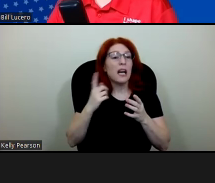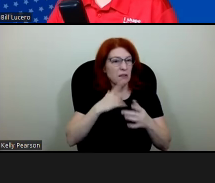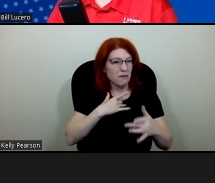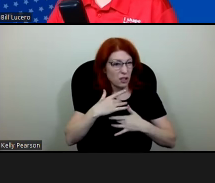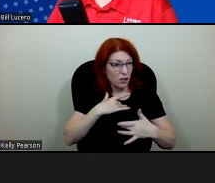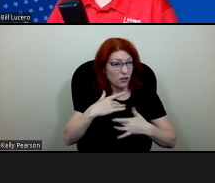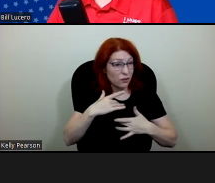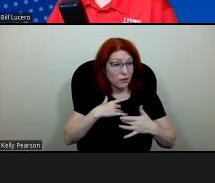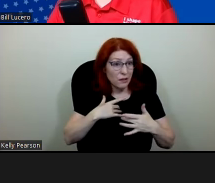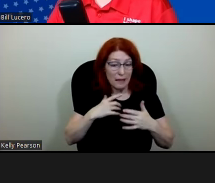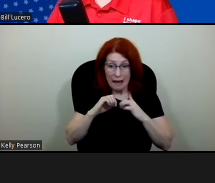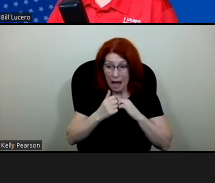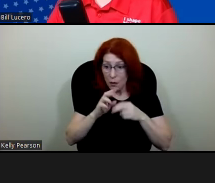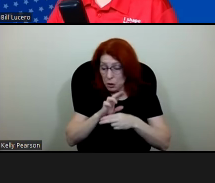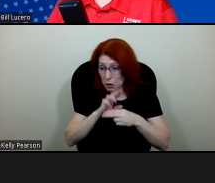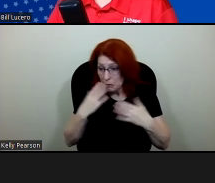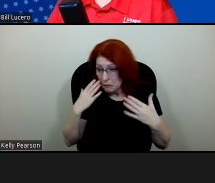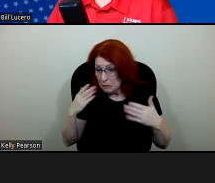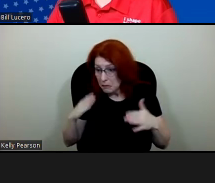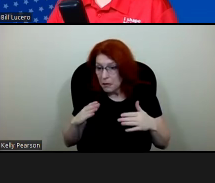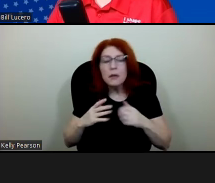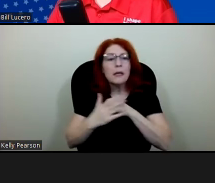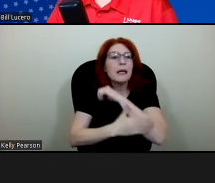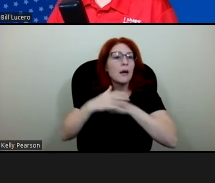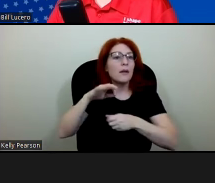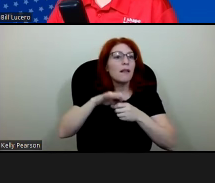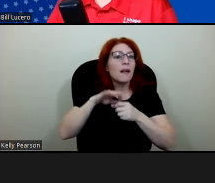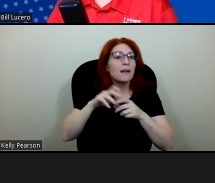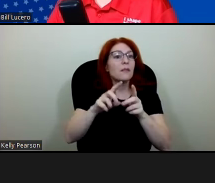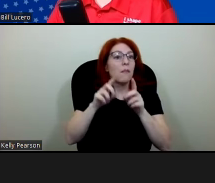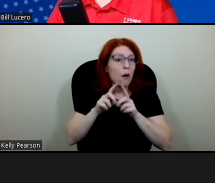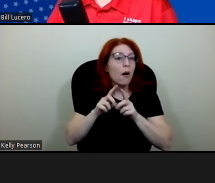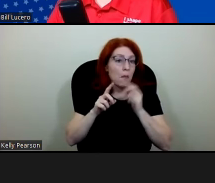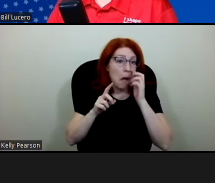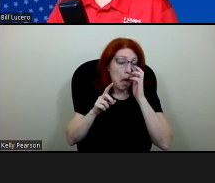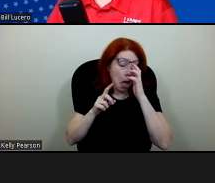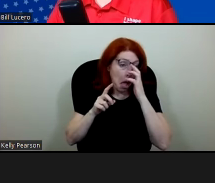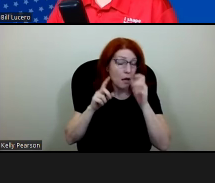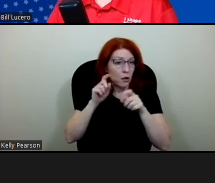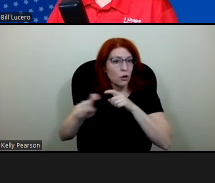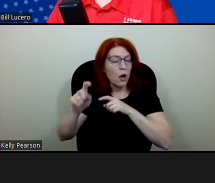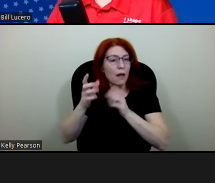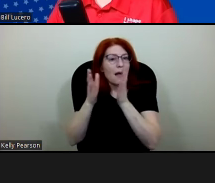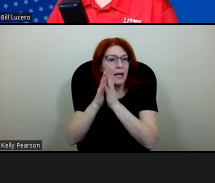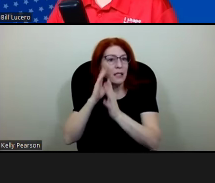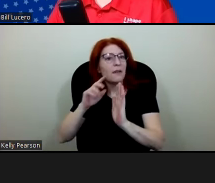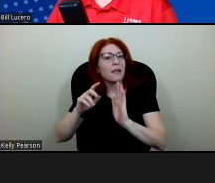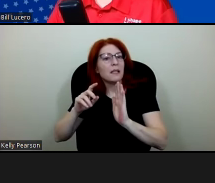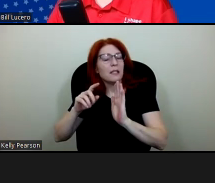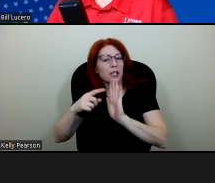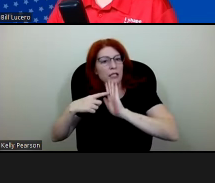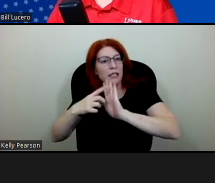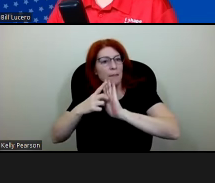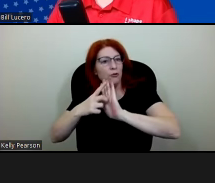you don't know how to use it, call your county election department and see if there's any way that they can do a demonstration on